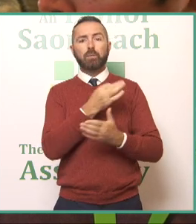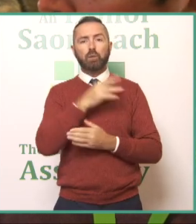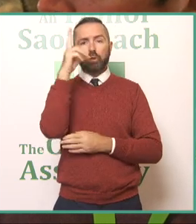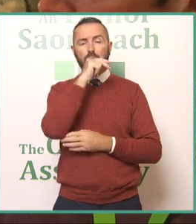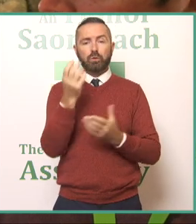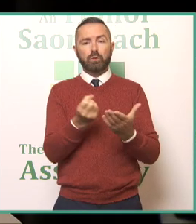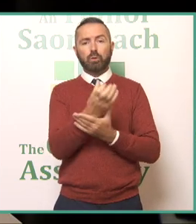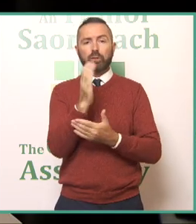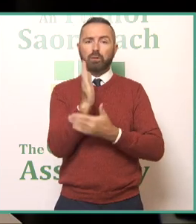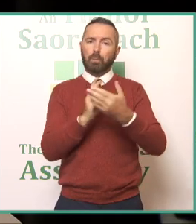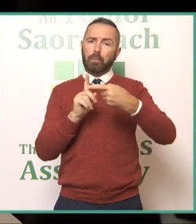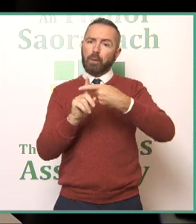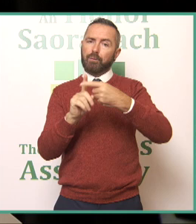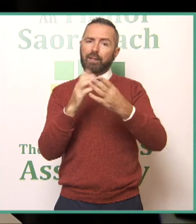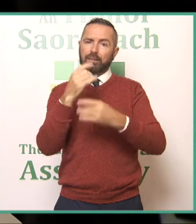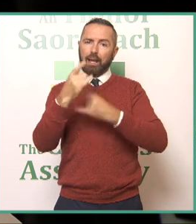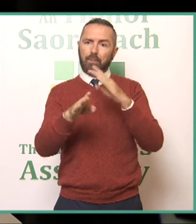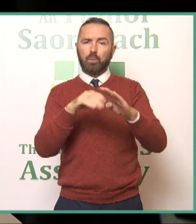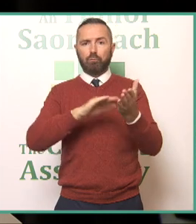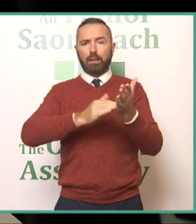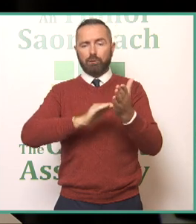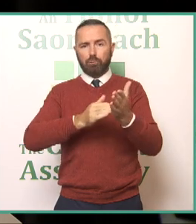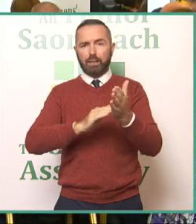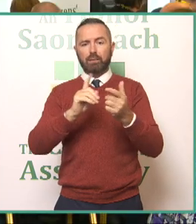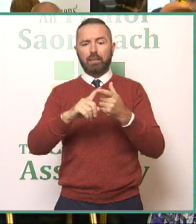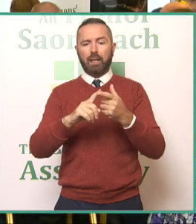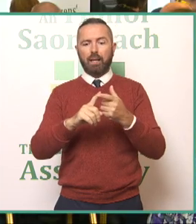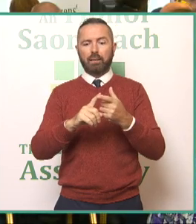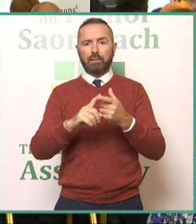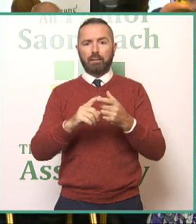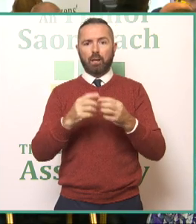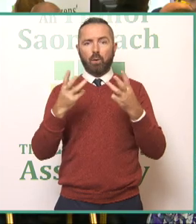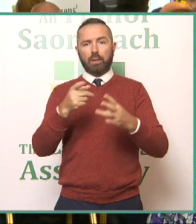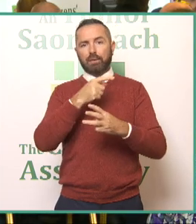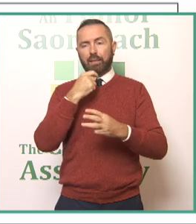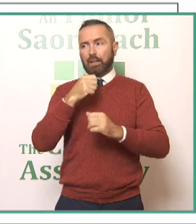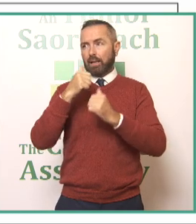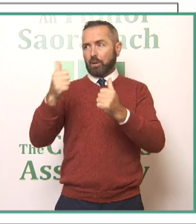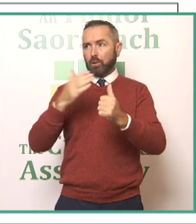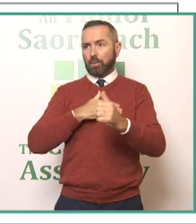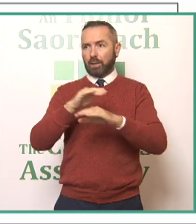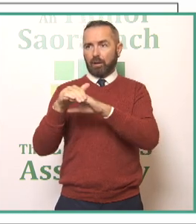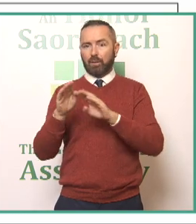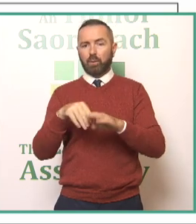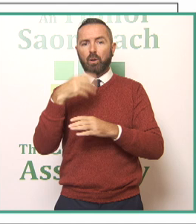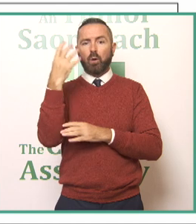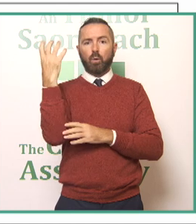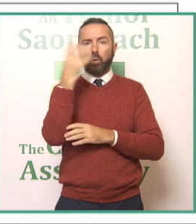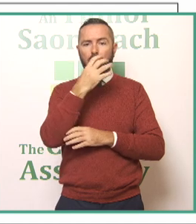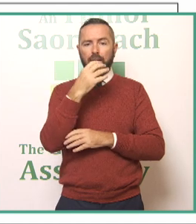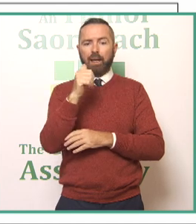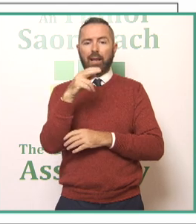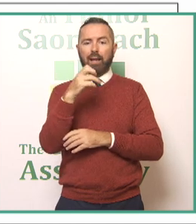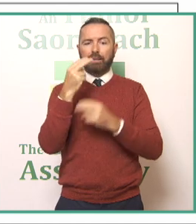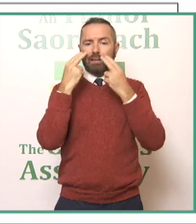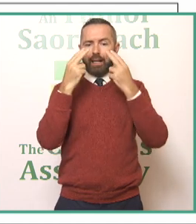are positive moves in terms of restoration. And a big shout out to my colleagues in Wild Atlantic Nature Life, which are really